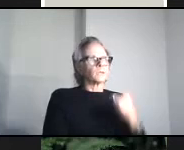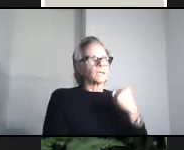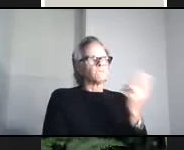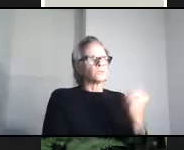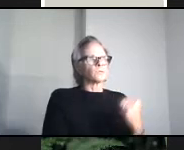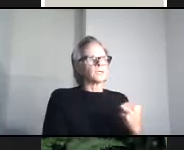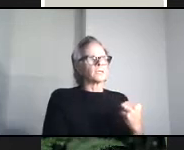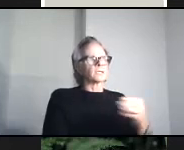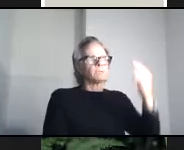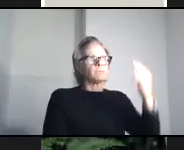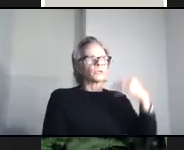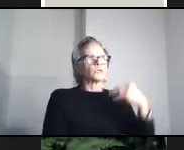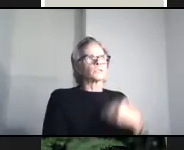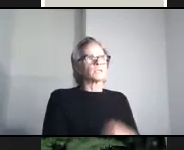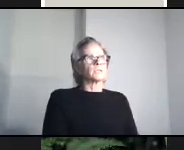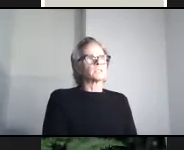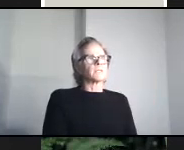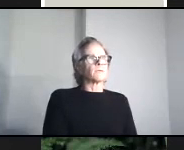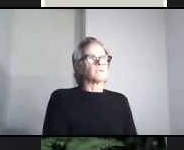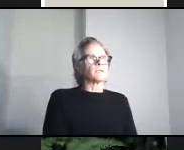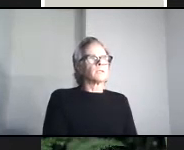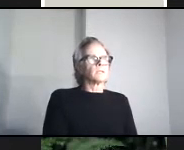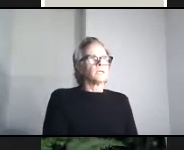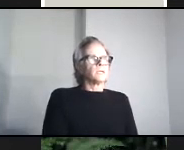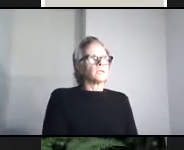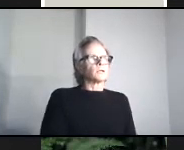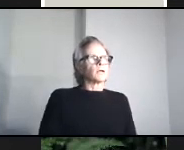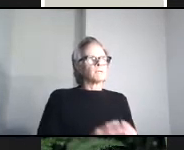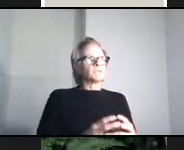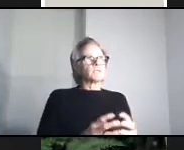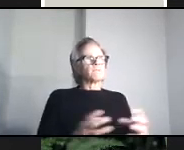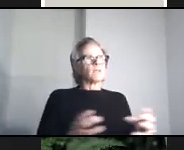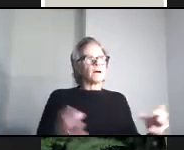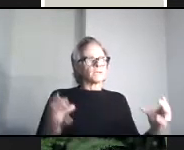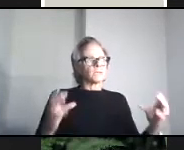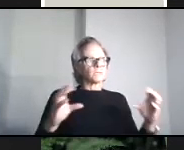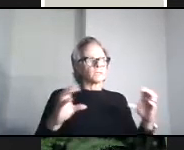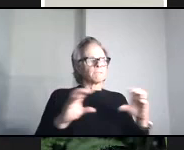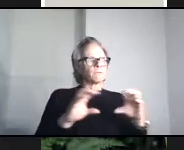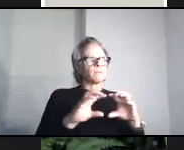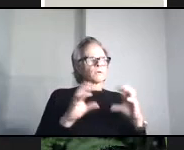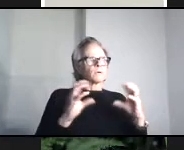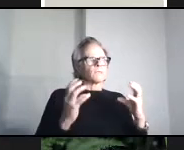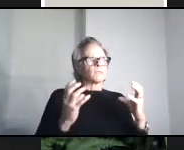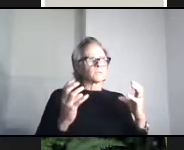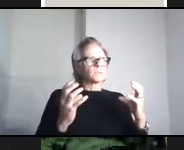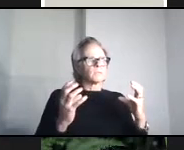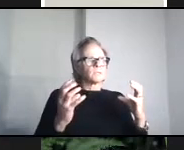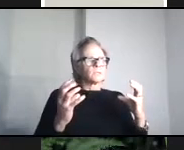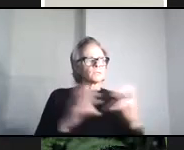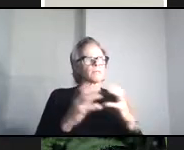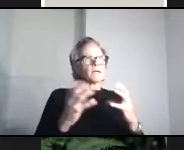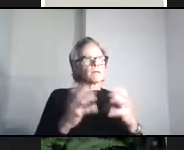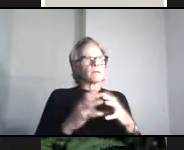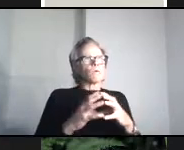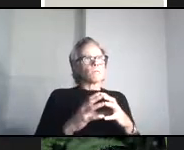room. So again, visually connected, but acoustically separated. And you can kind of see we've lined the perimeter of this